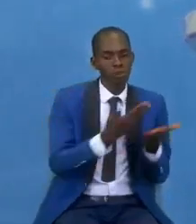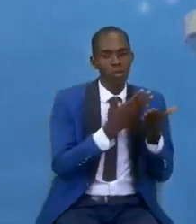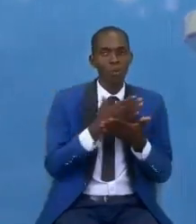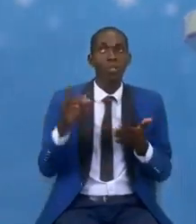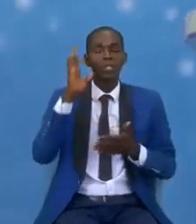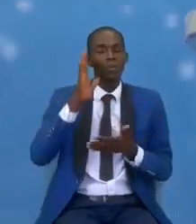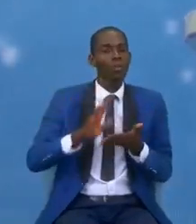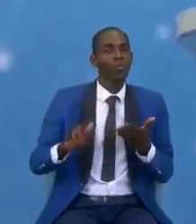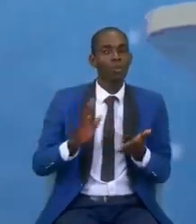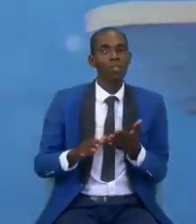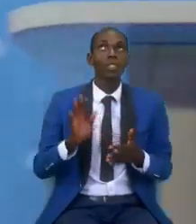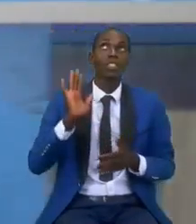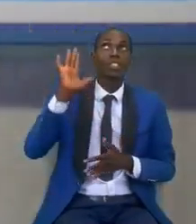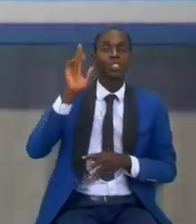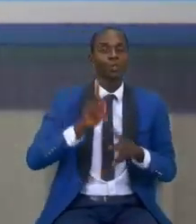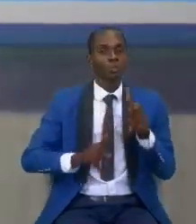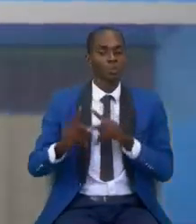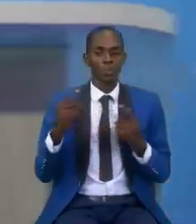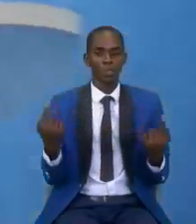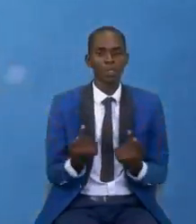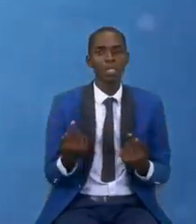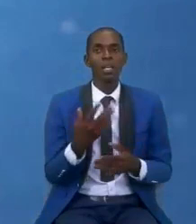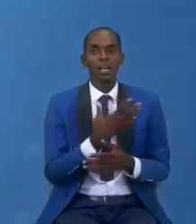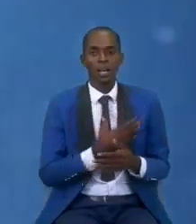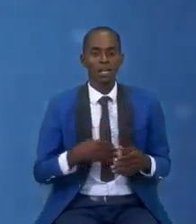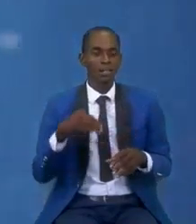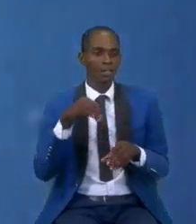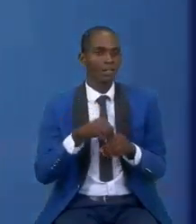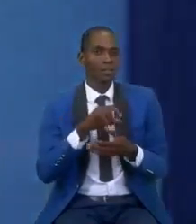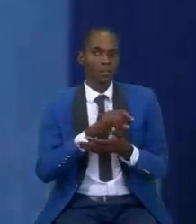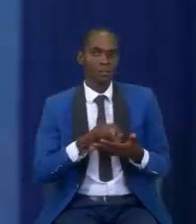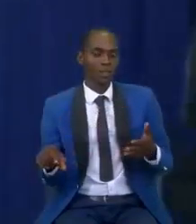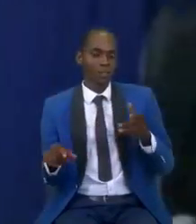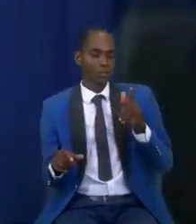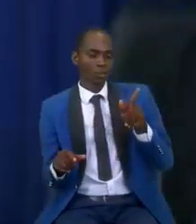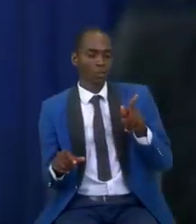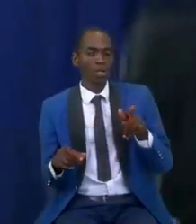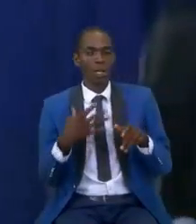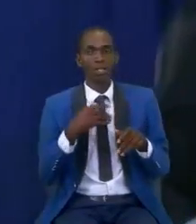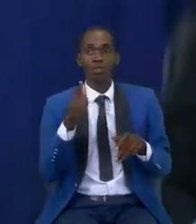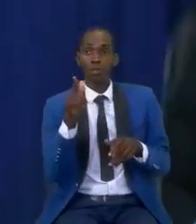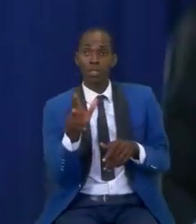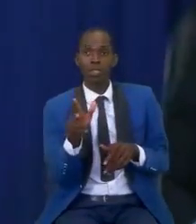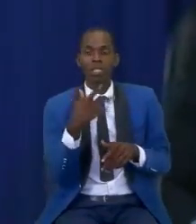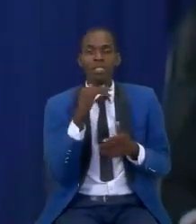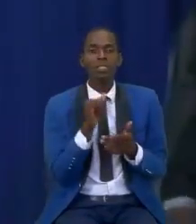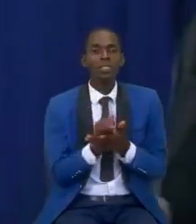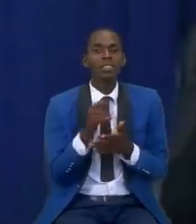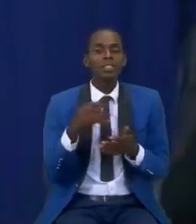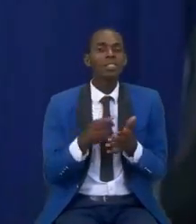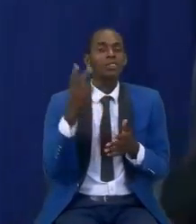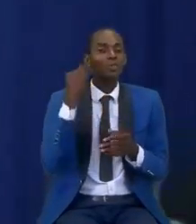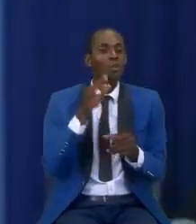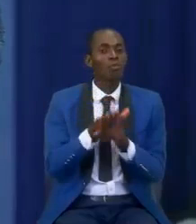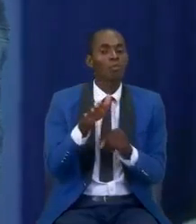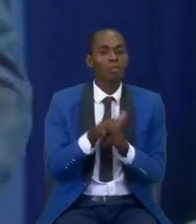21. In verse 23, it said that it might be fulfilled, which was spoken by Isaiah the prophet, that he'll bring forth a son, and his